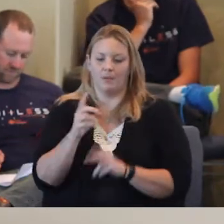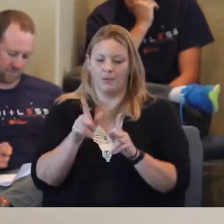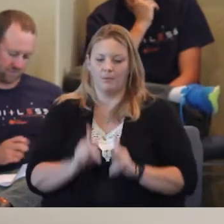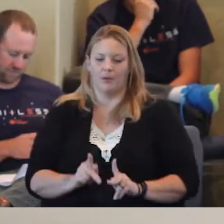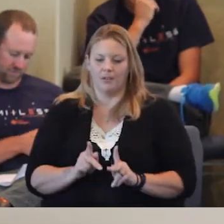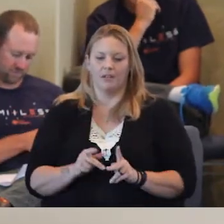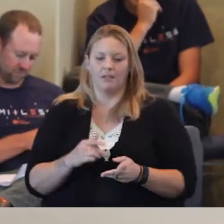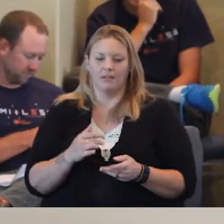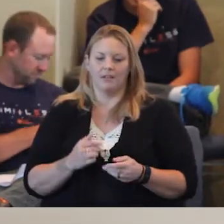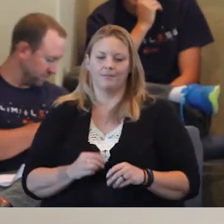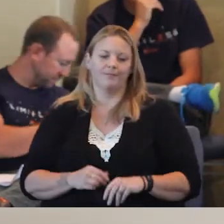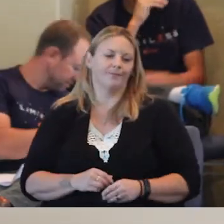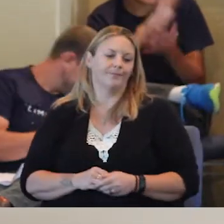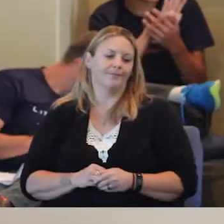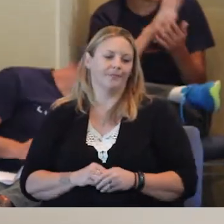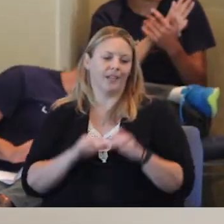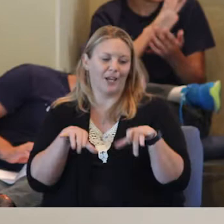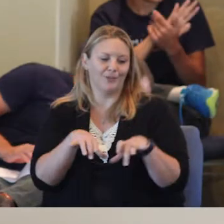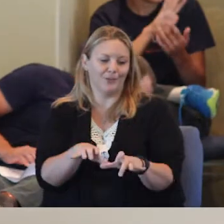help so many other people.